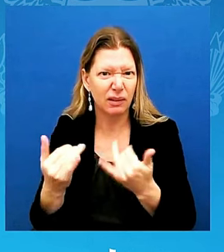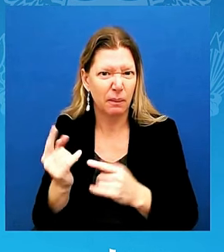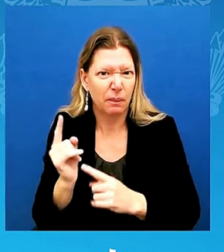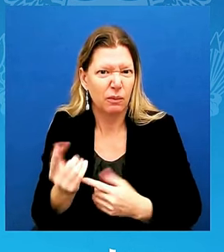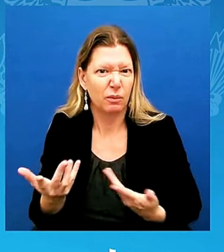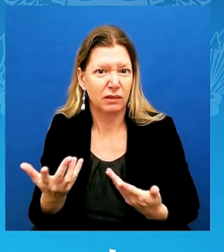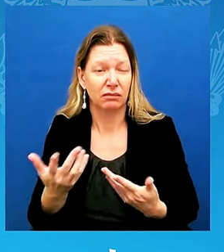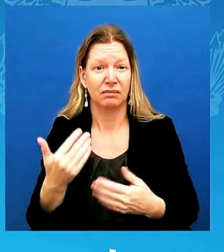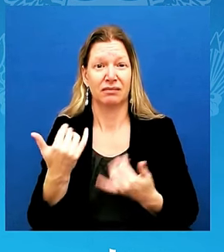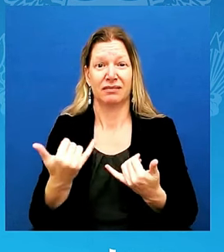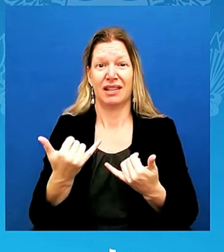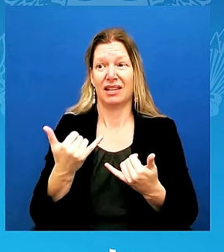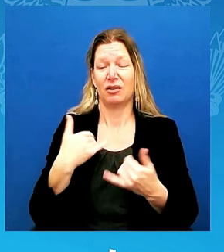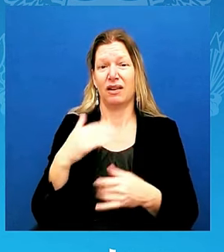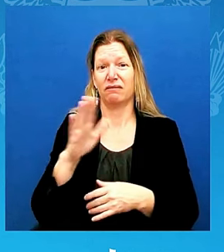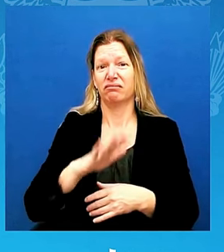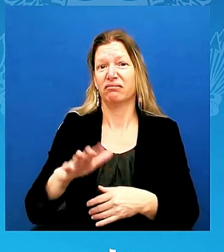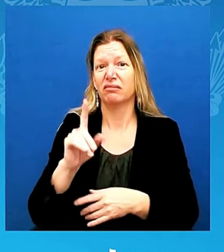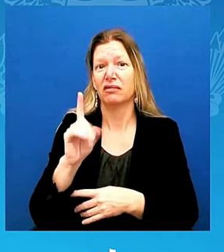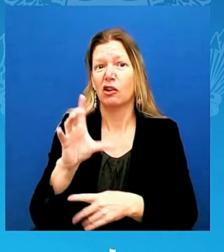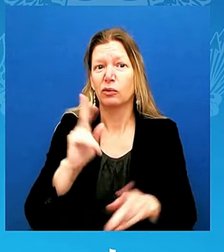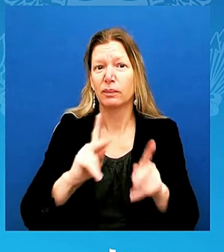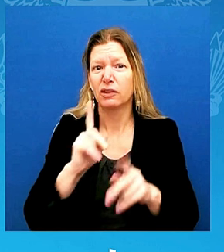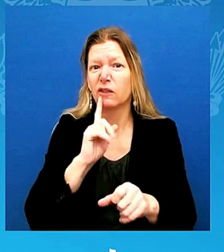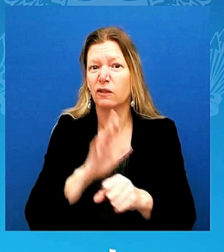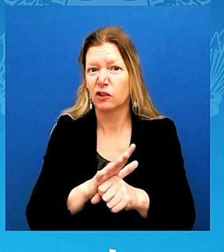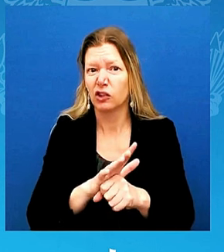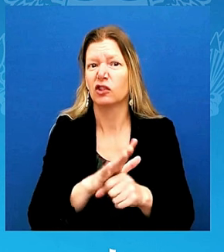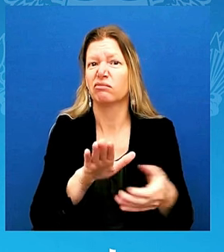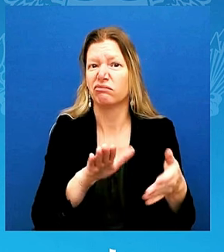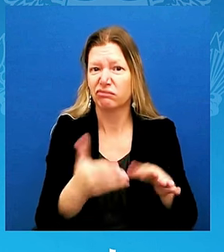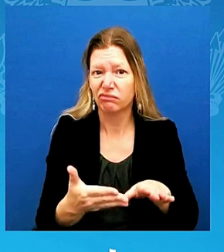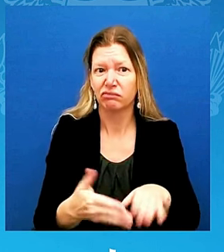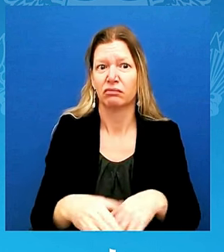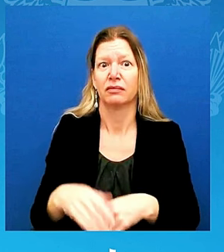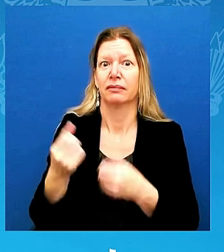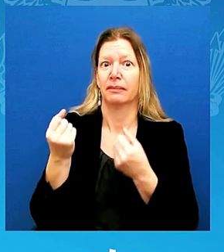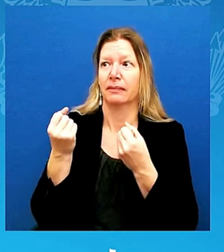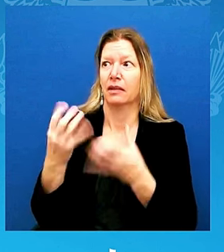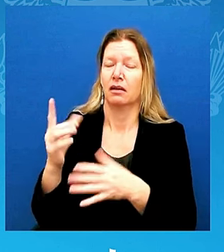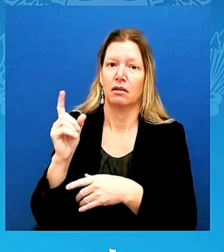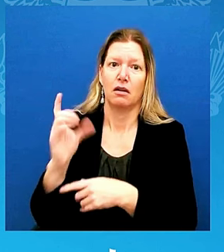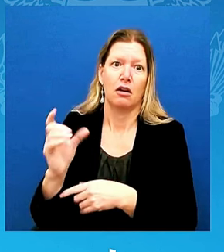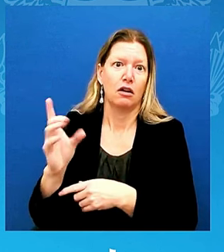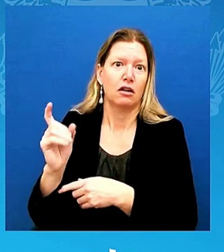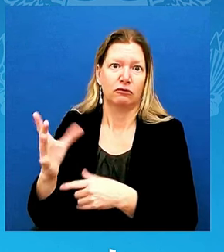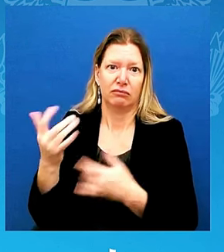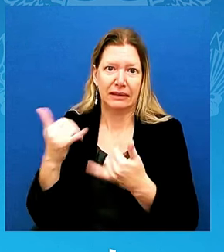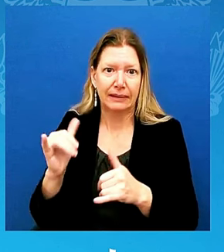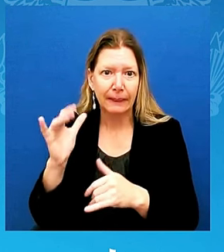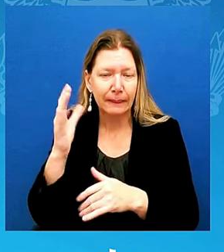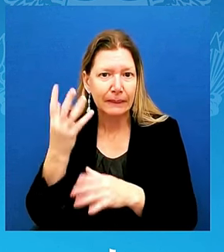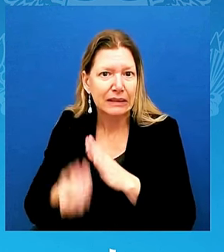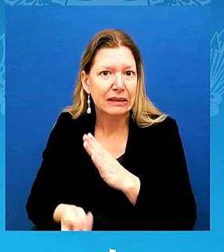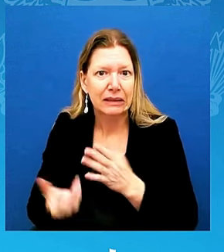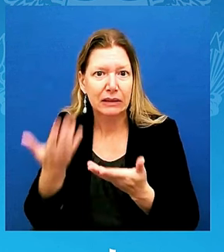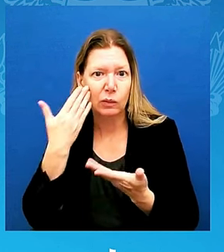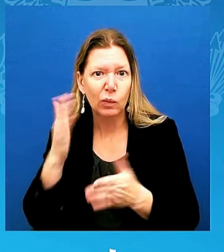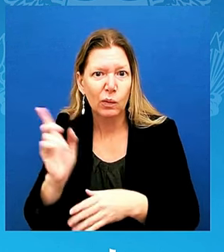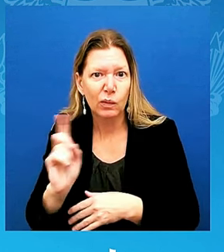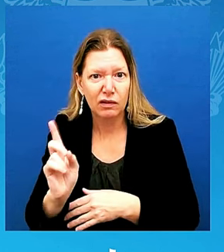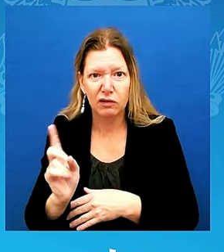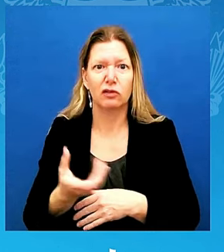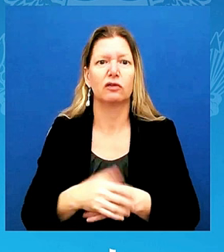hundreds more are missing. The destruction we have seen in Alabama, Florida, Georgia, North Carolina, South Carolina,